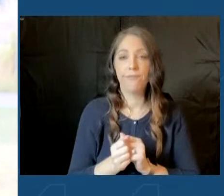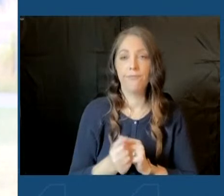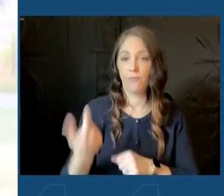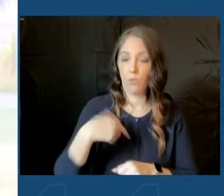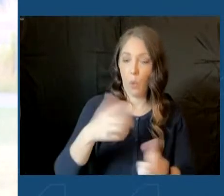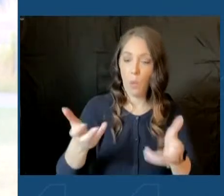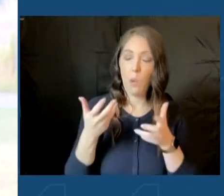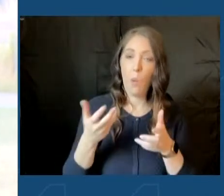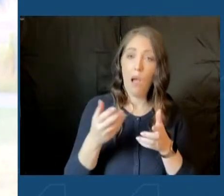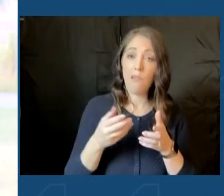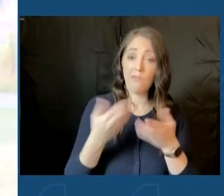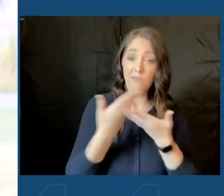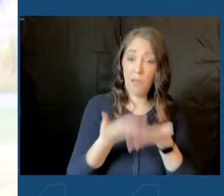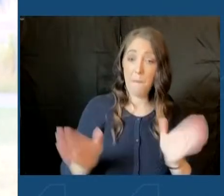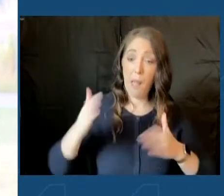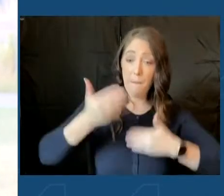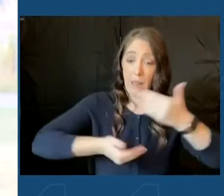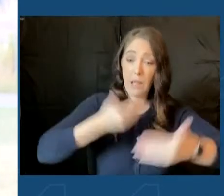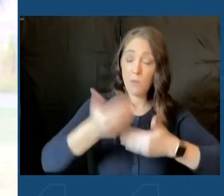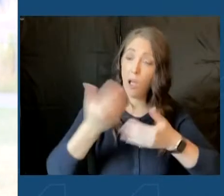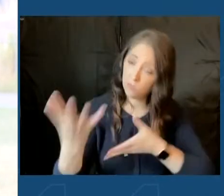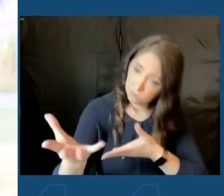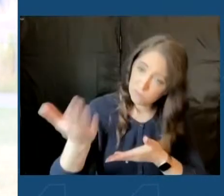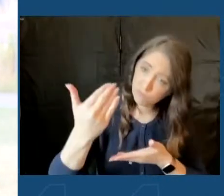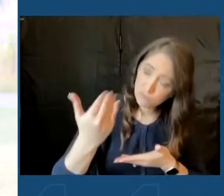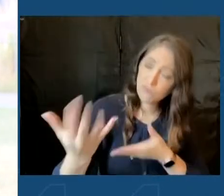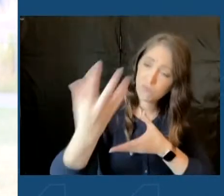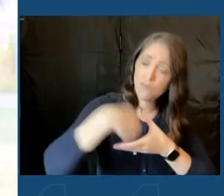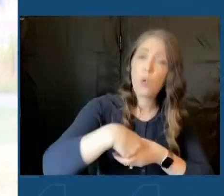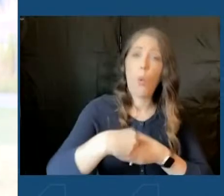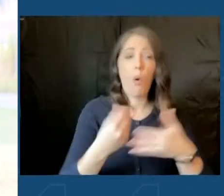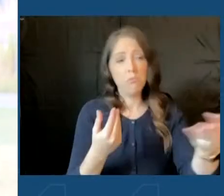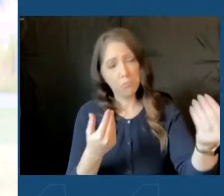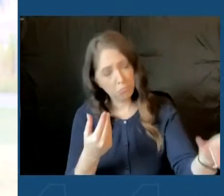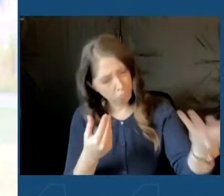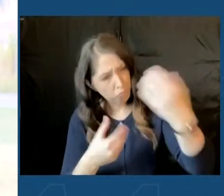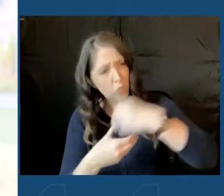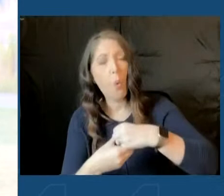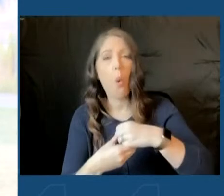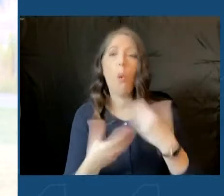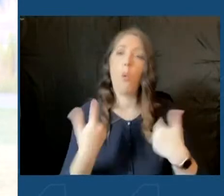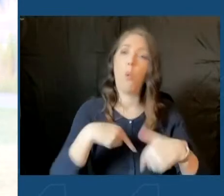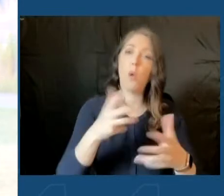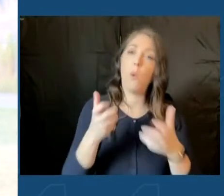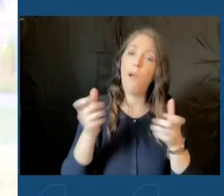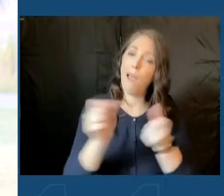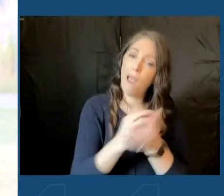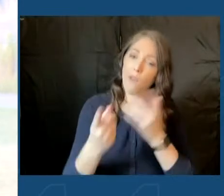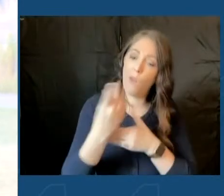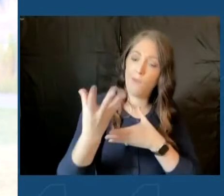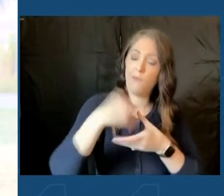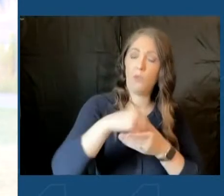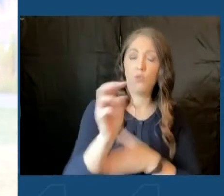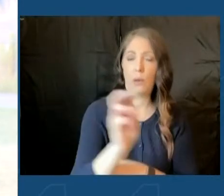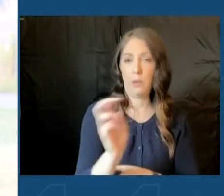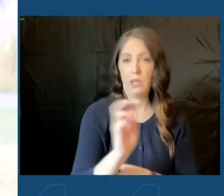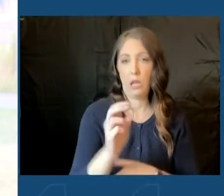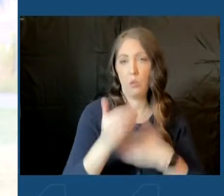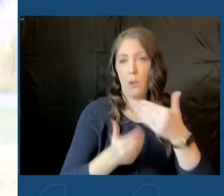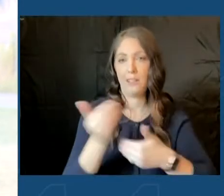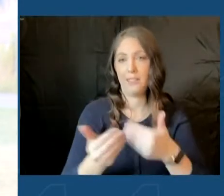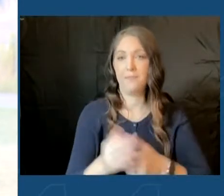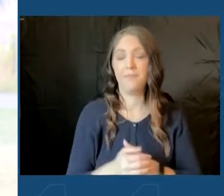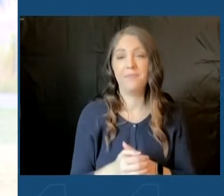process in everything that we do in transportation, because that is truly the commitment of transportation in the future. The bottom line